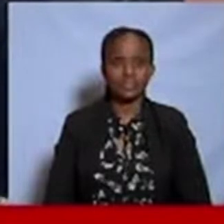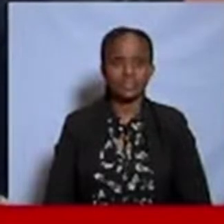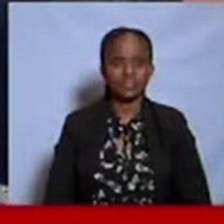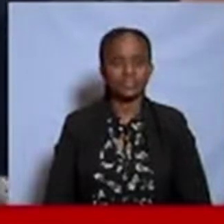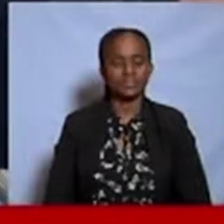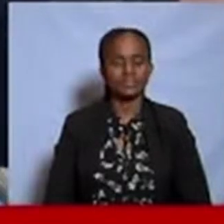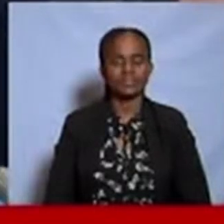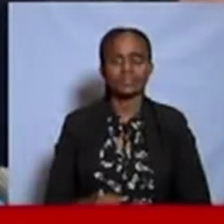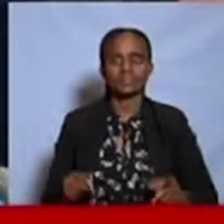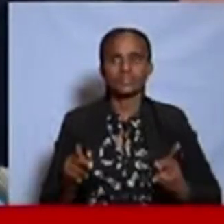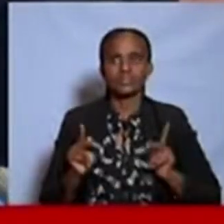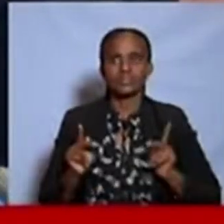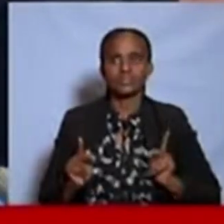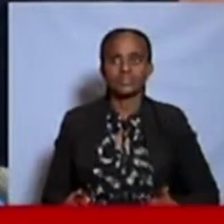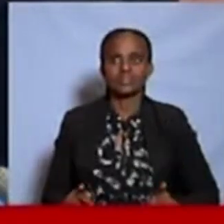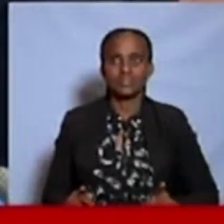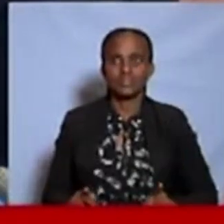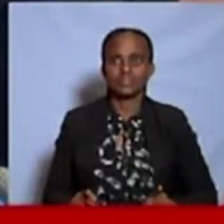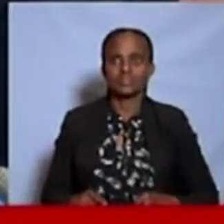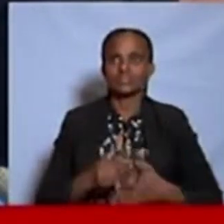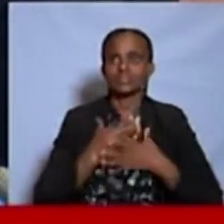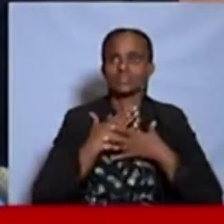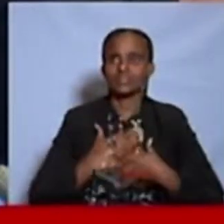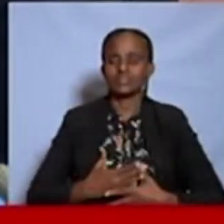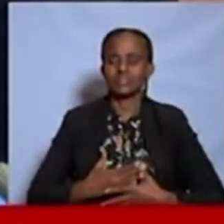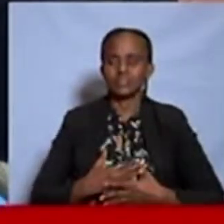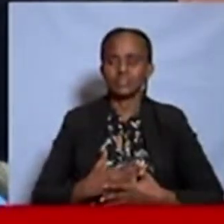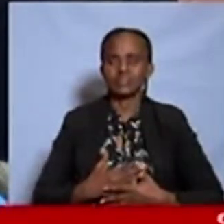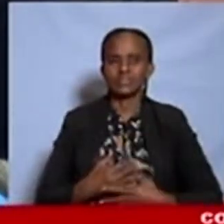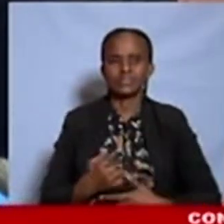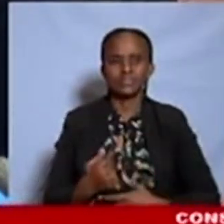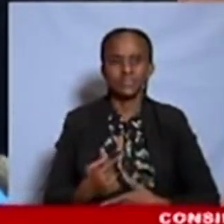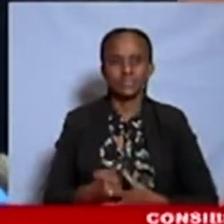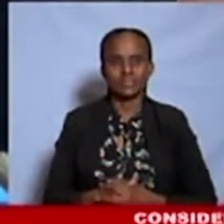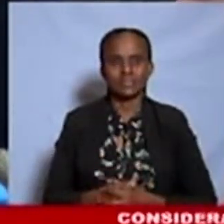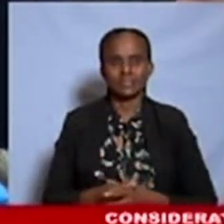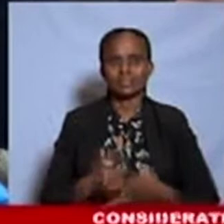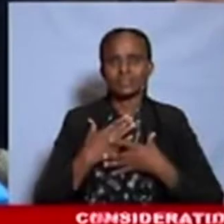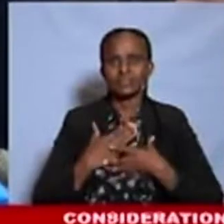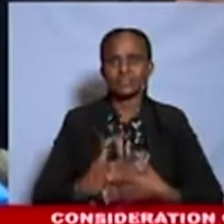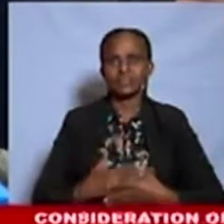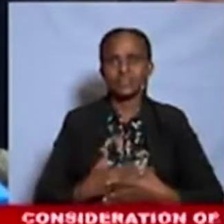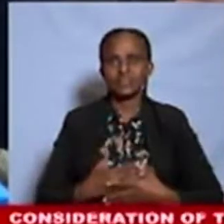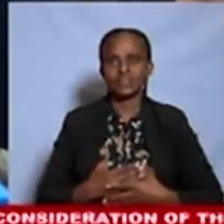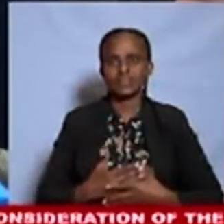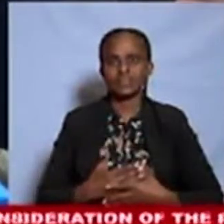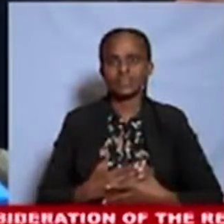Was this person on leave? And if yes, where is the evidence?